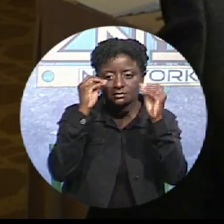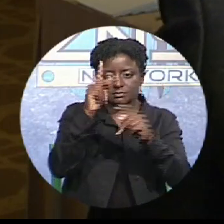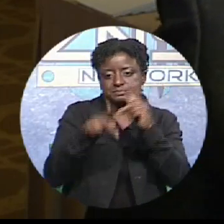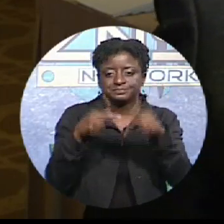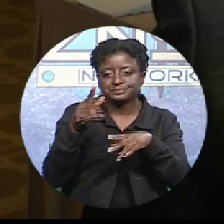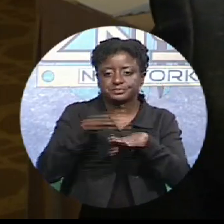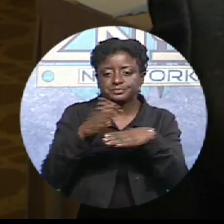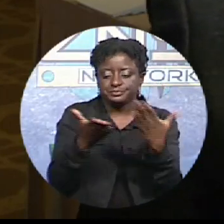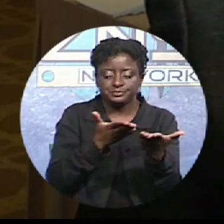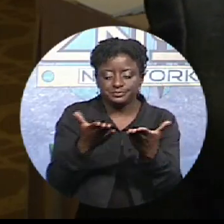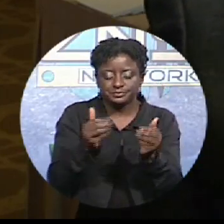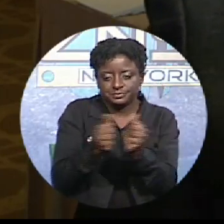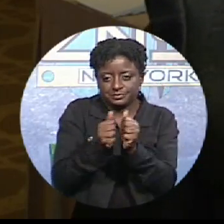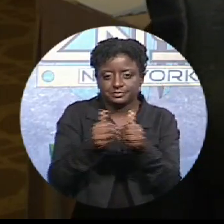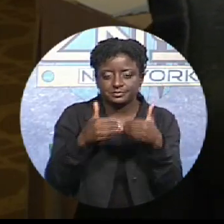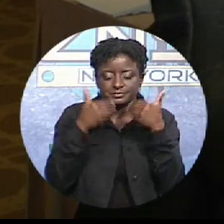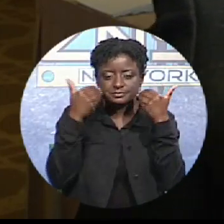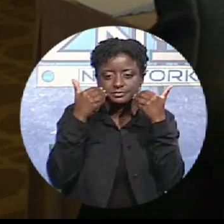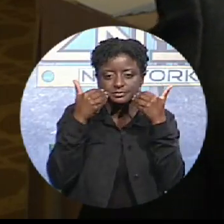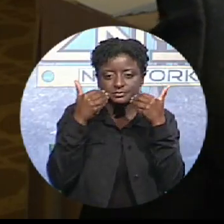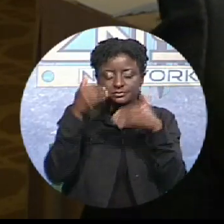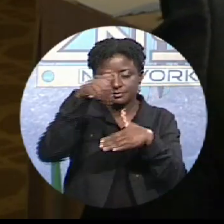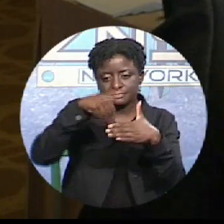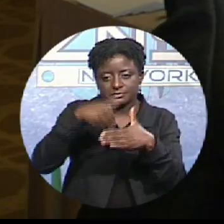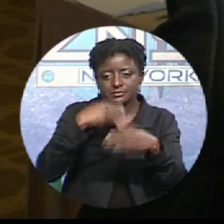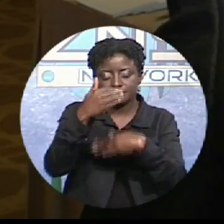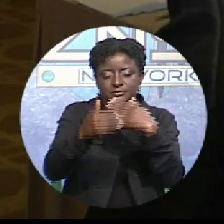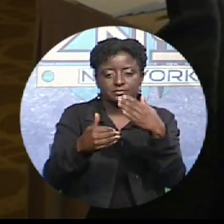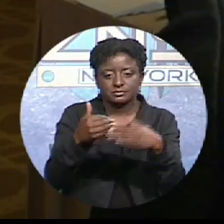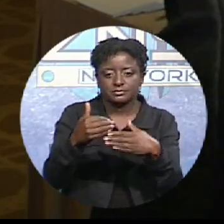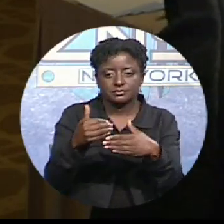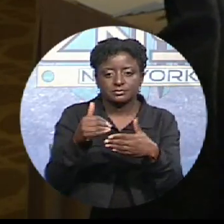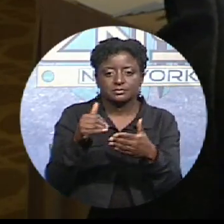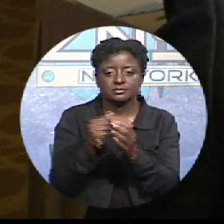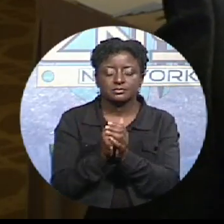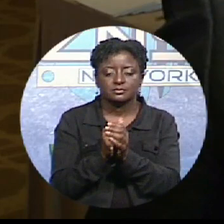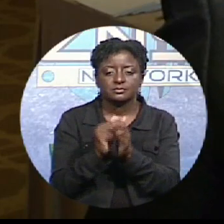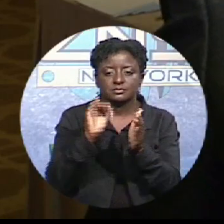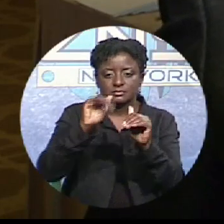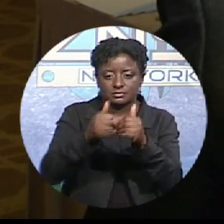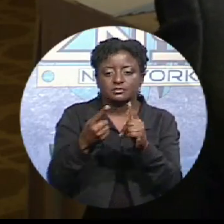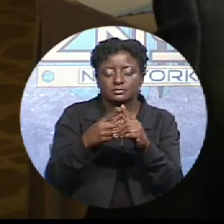with a smile in protocol, and that the dress attire,